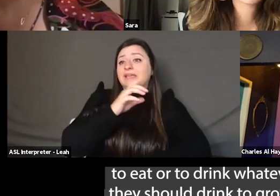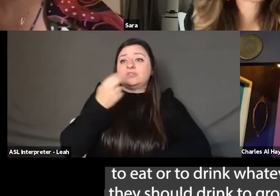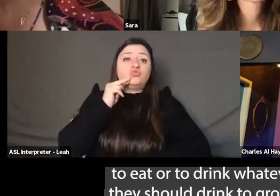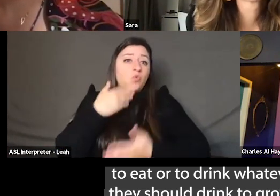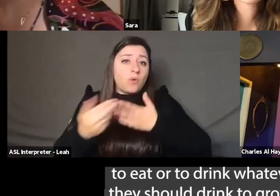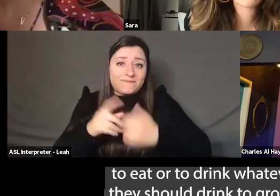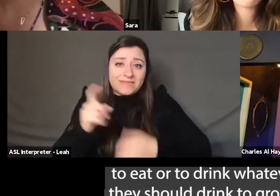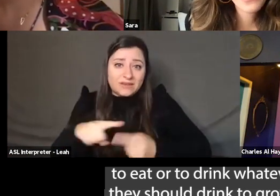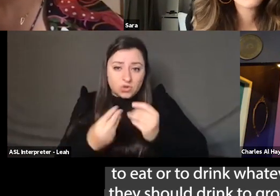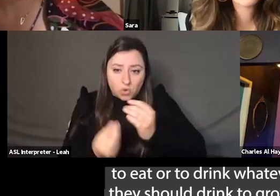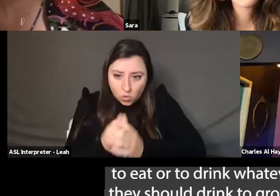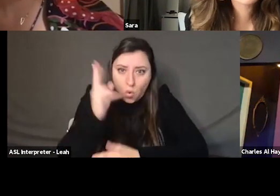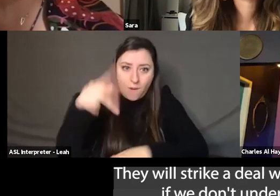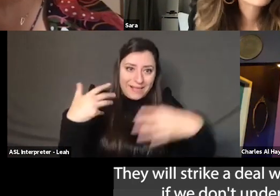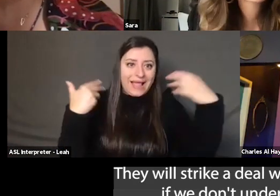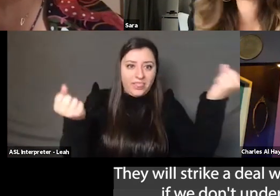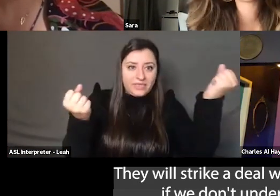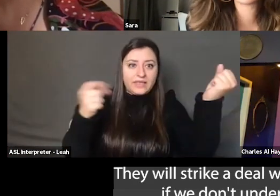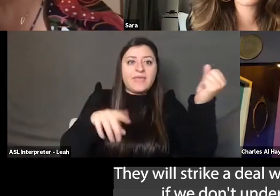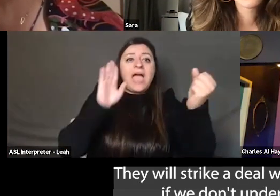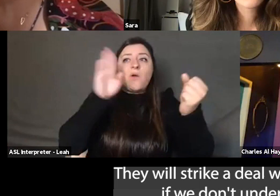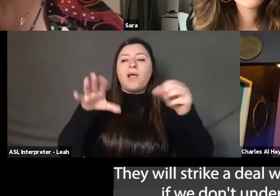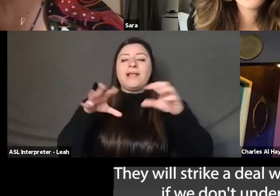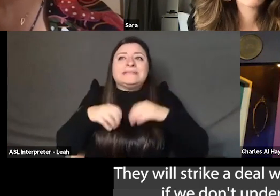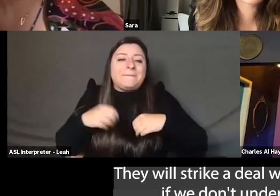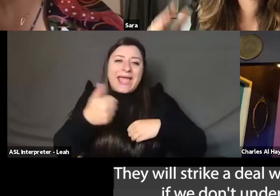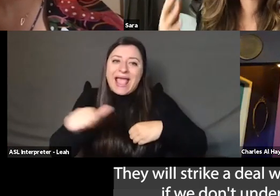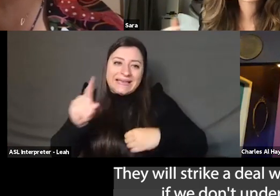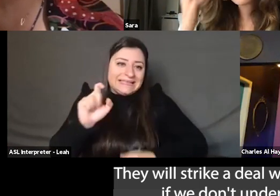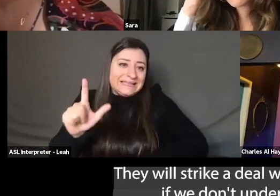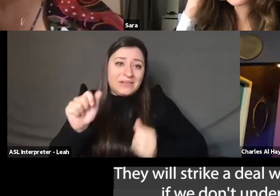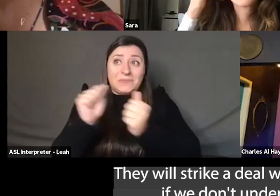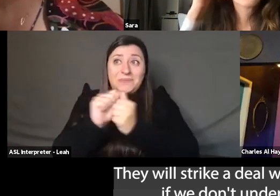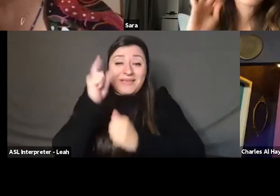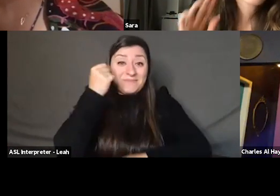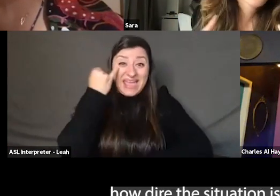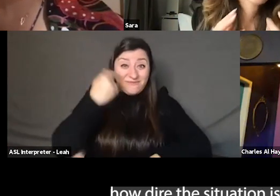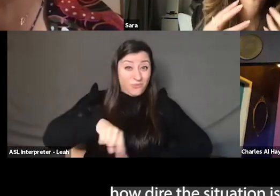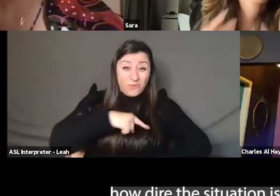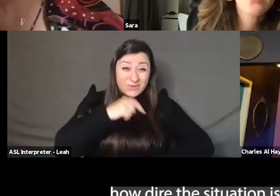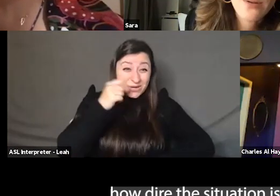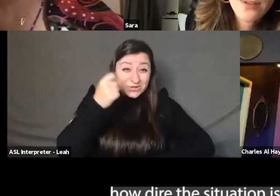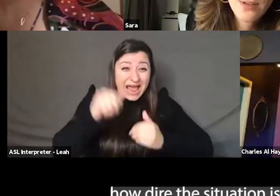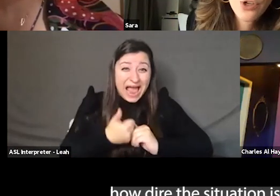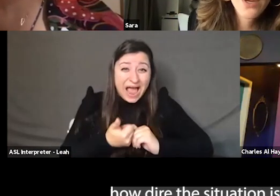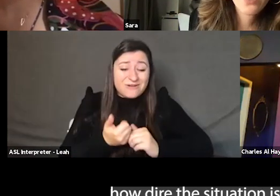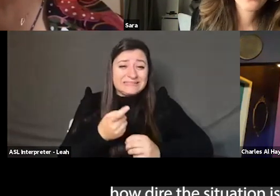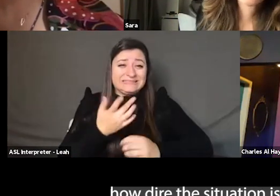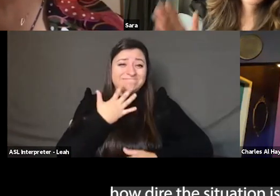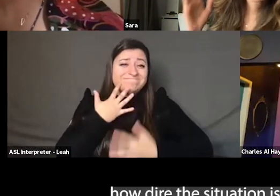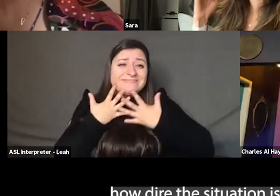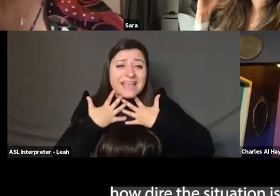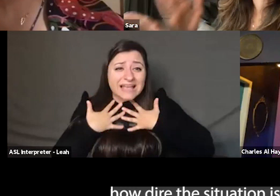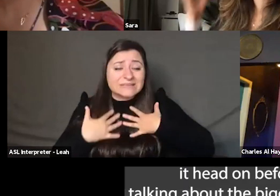they should drink to grow up healthy, they will strike a deal with the devil if we don't understand how dire the situation